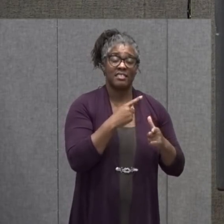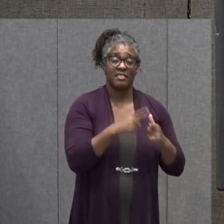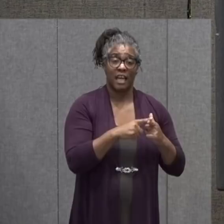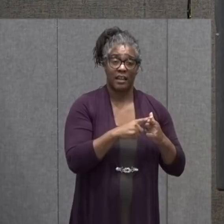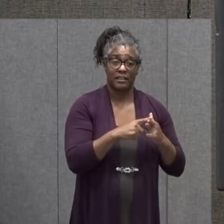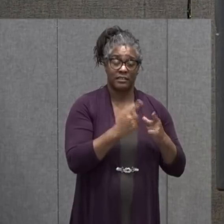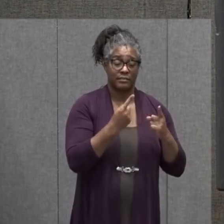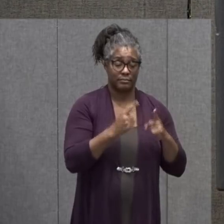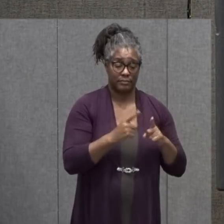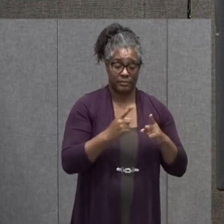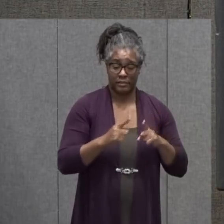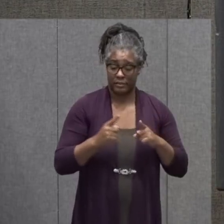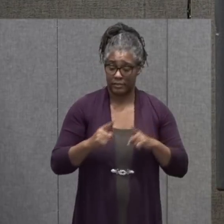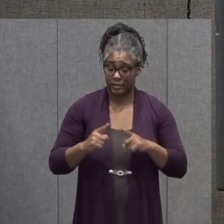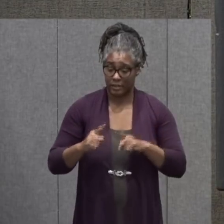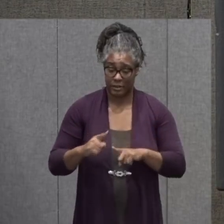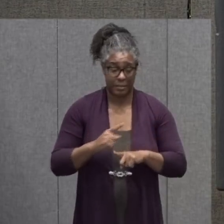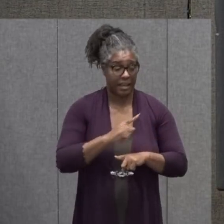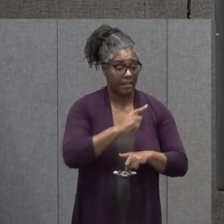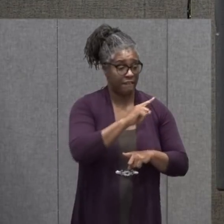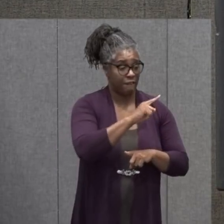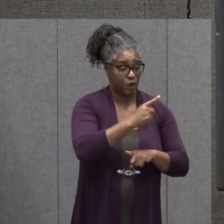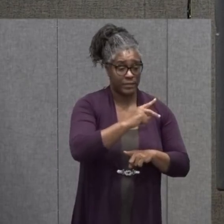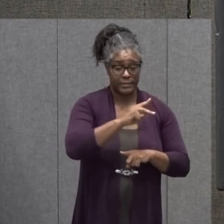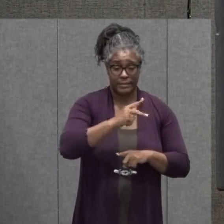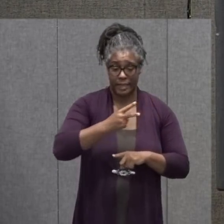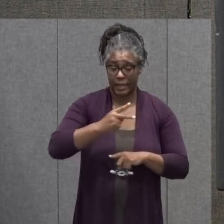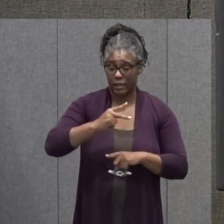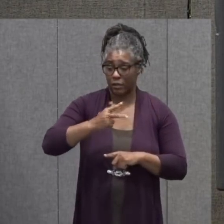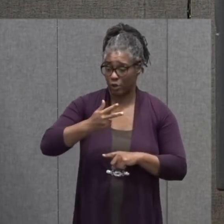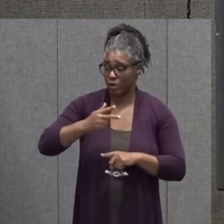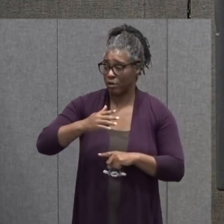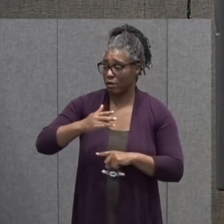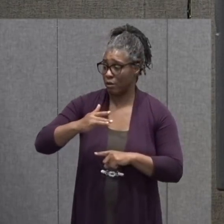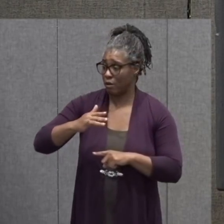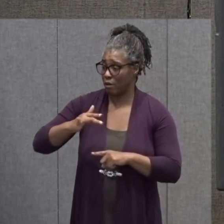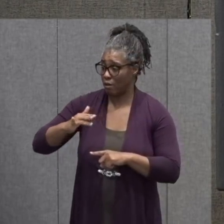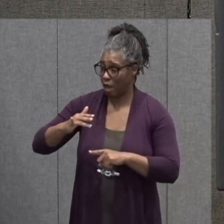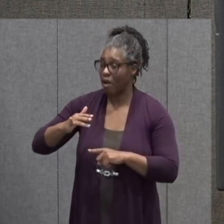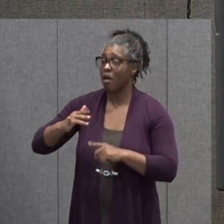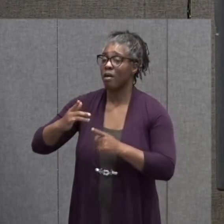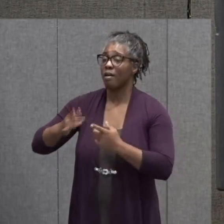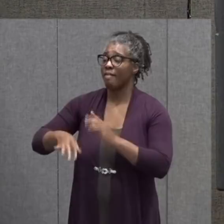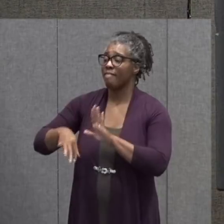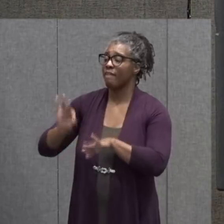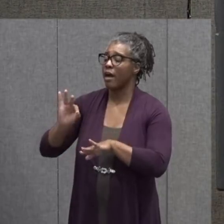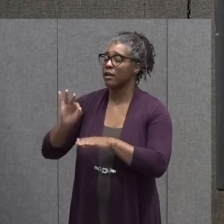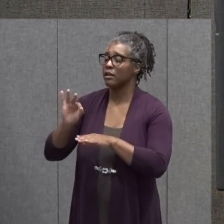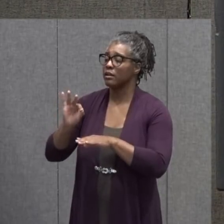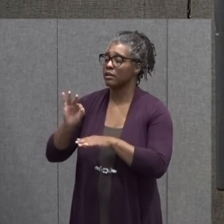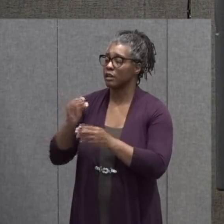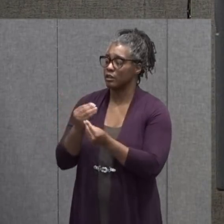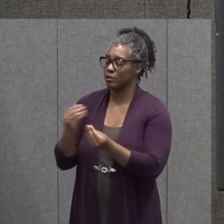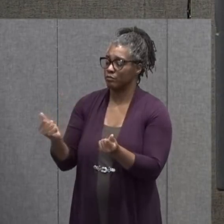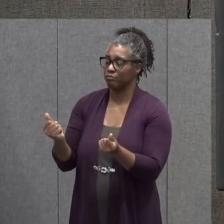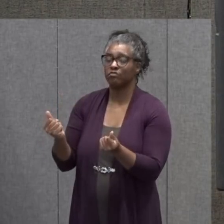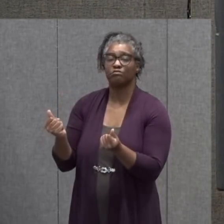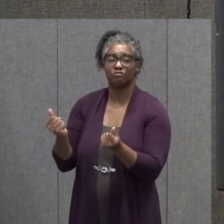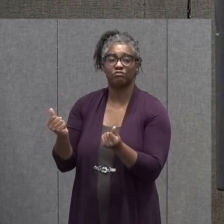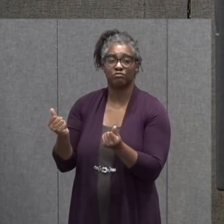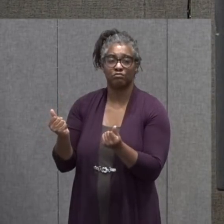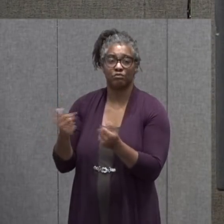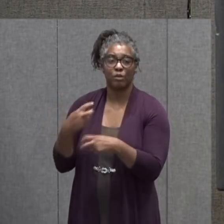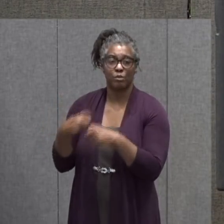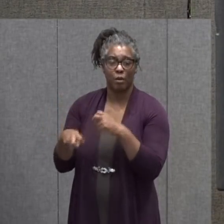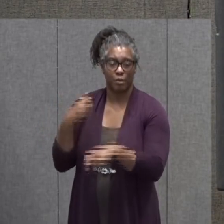happens first, second, next, how they get to that solution for that problem. Okay, the